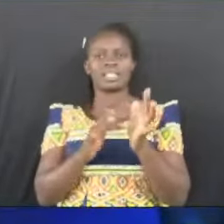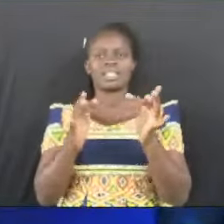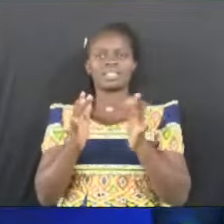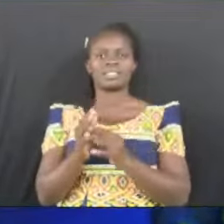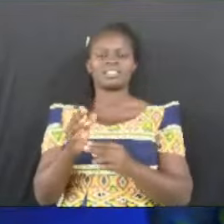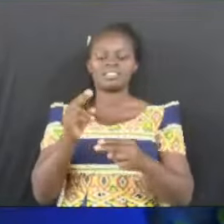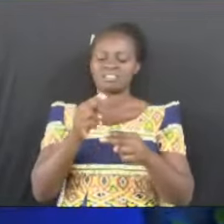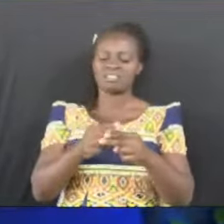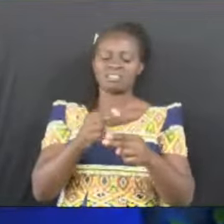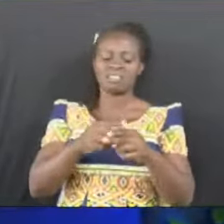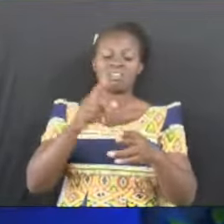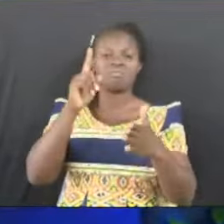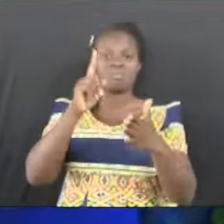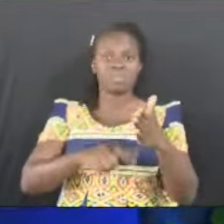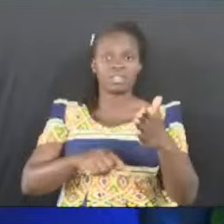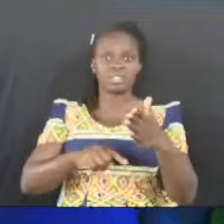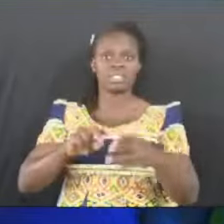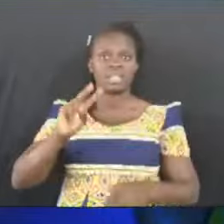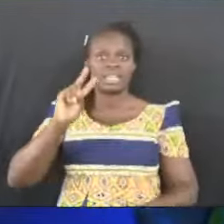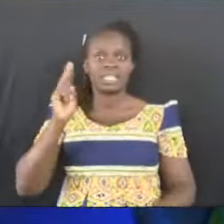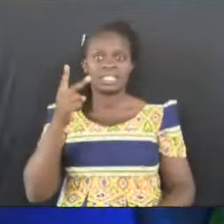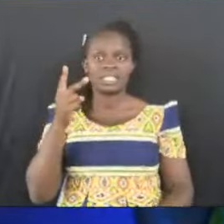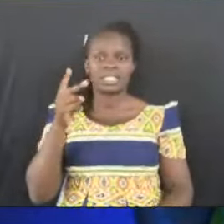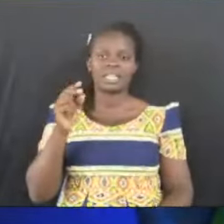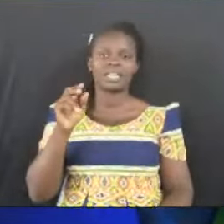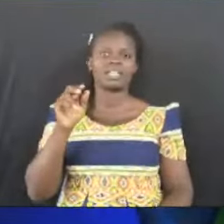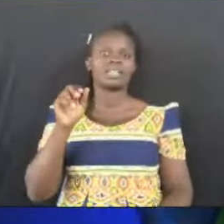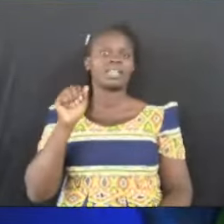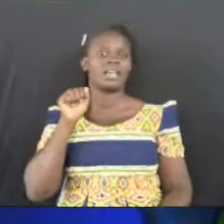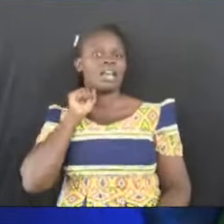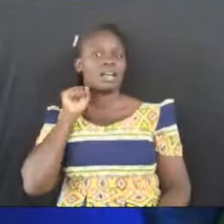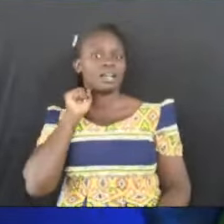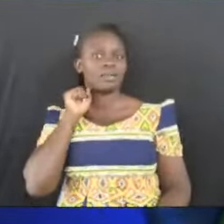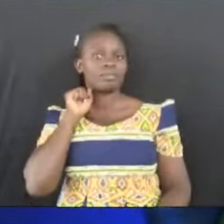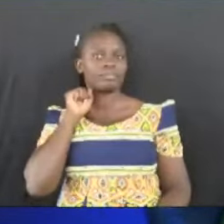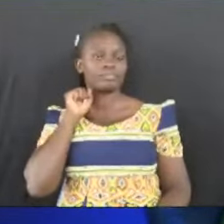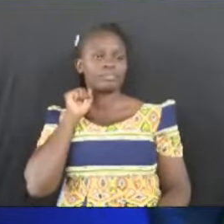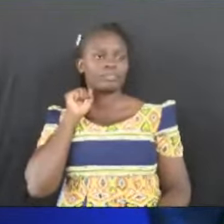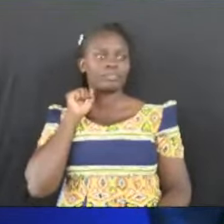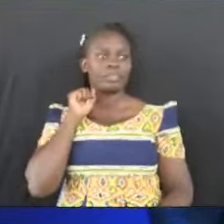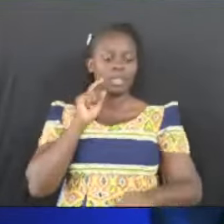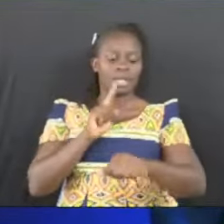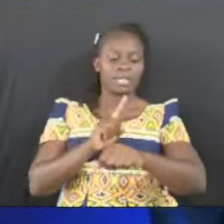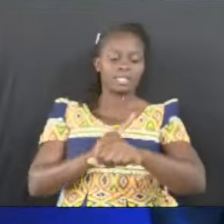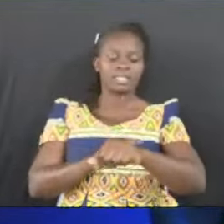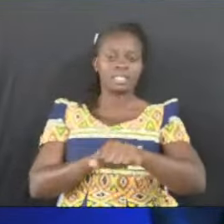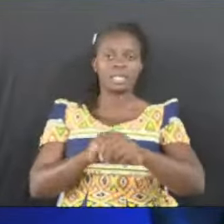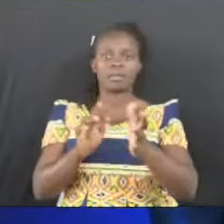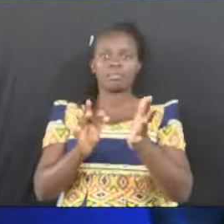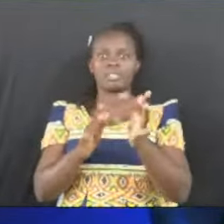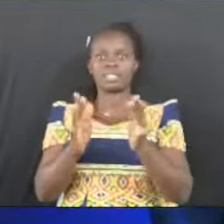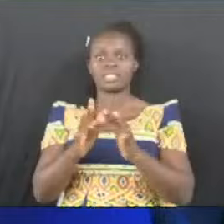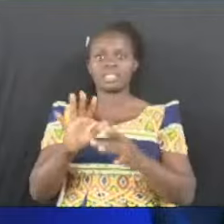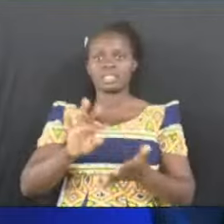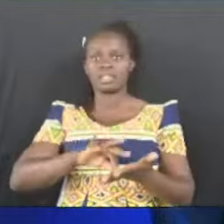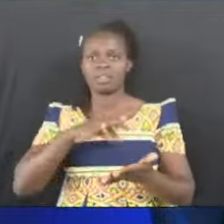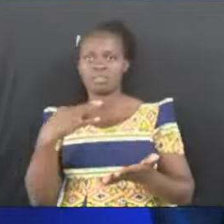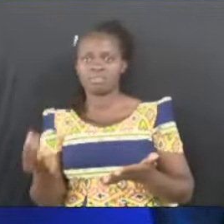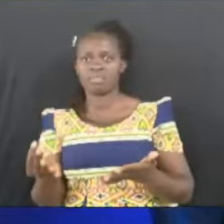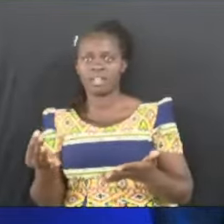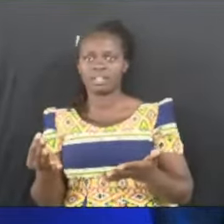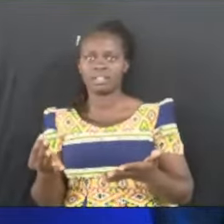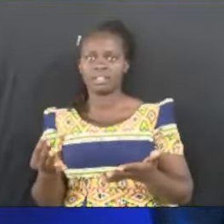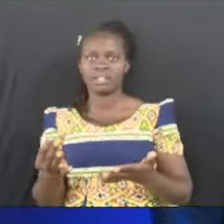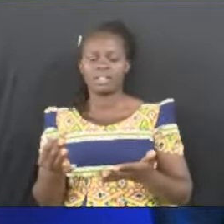Adam because where Adam fell, Jesus succeeded and became